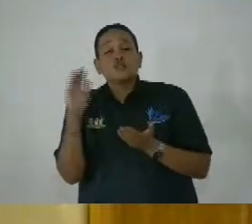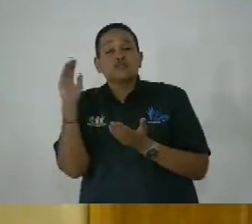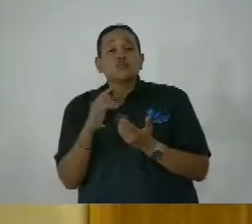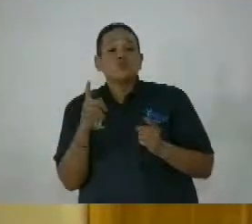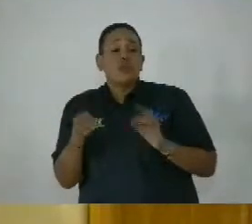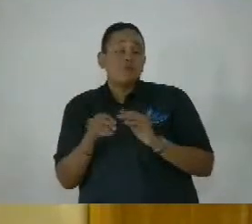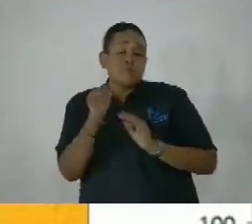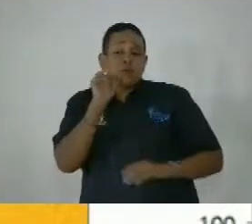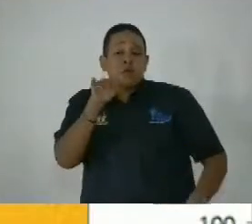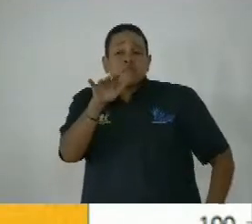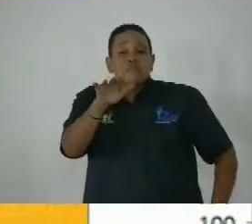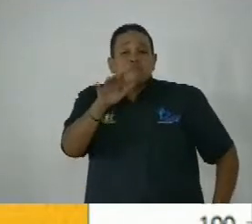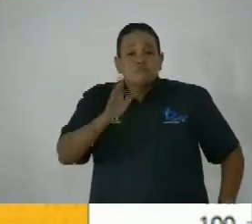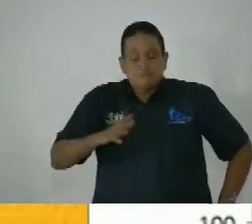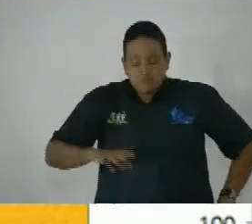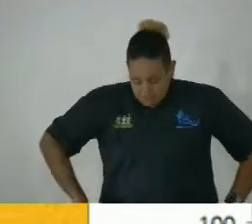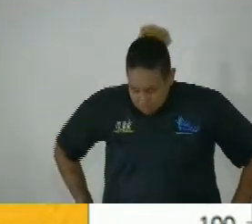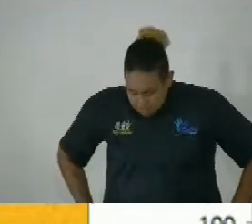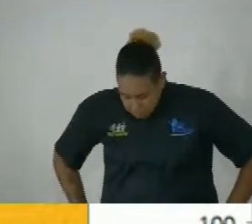one.